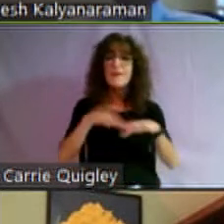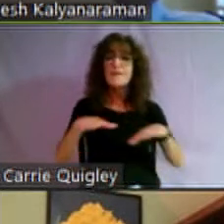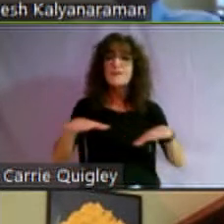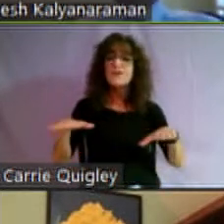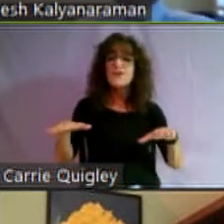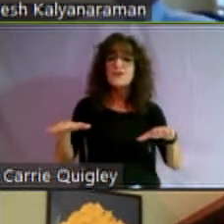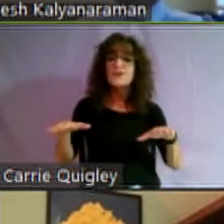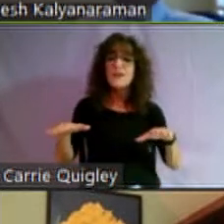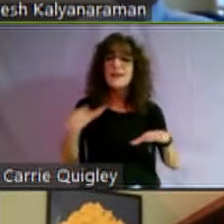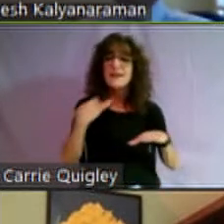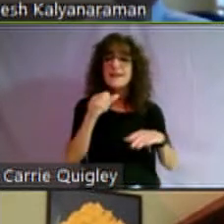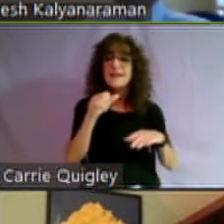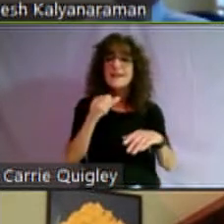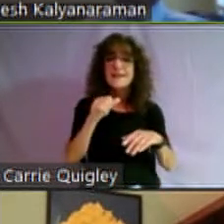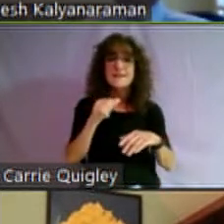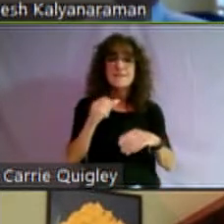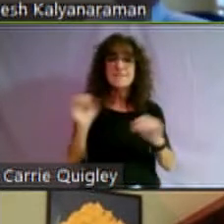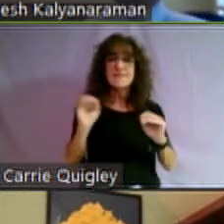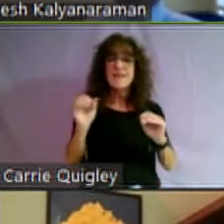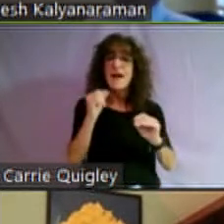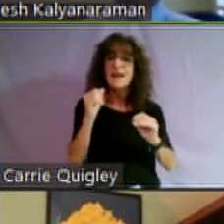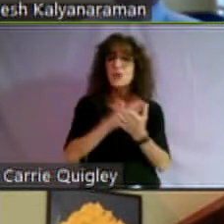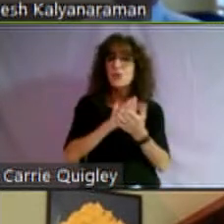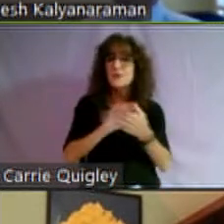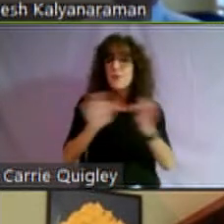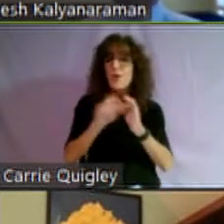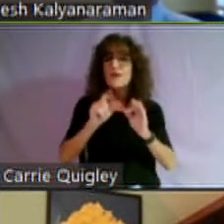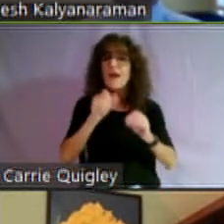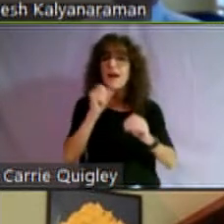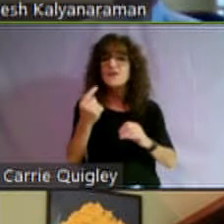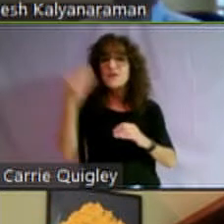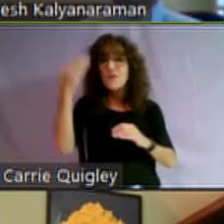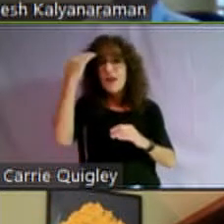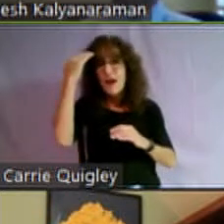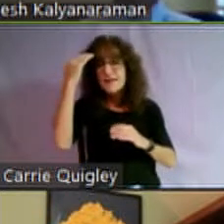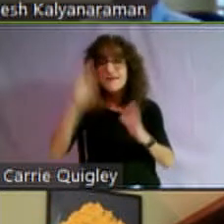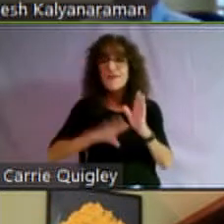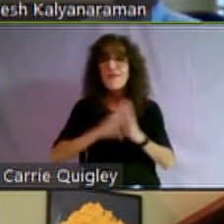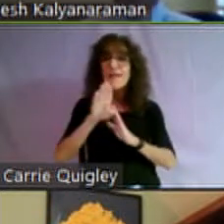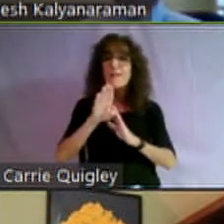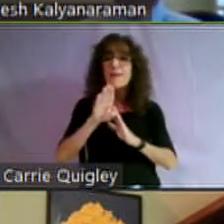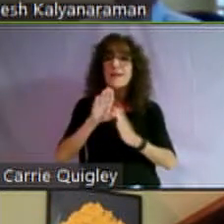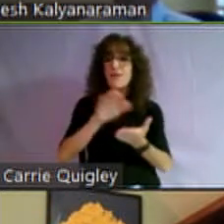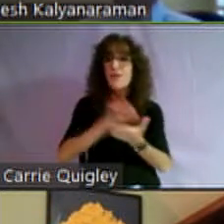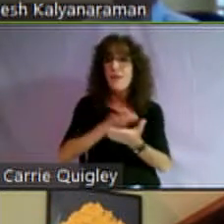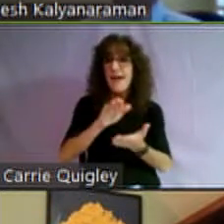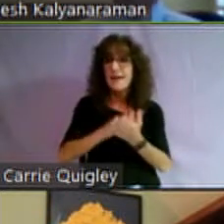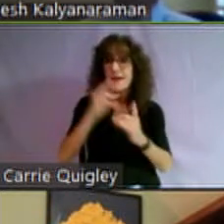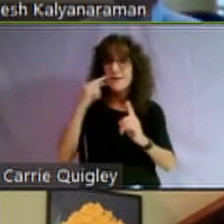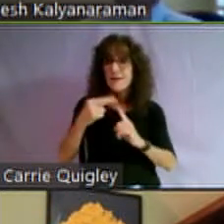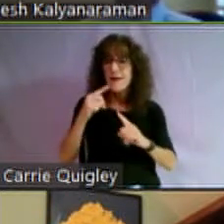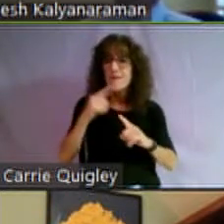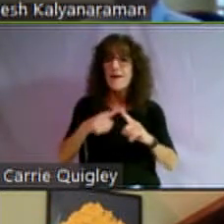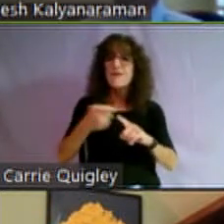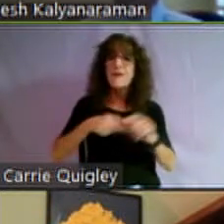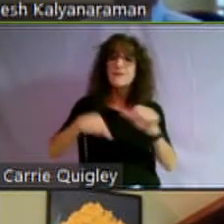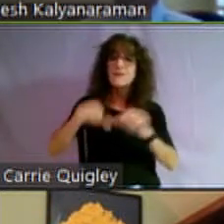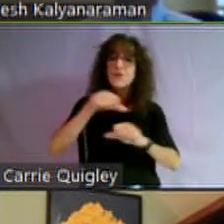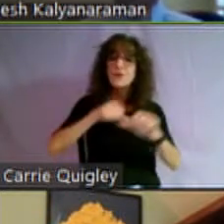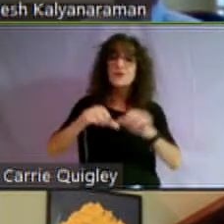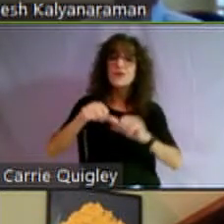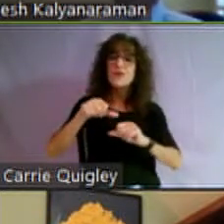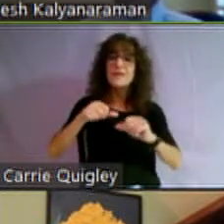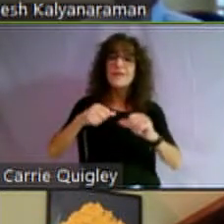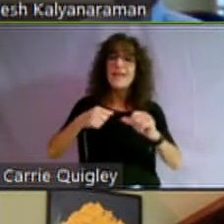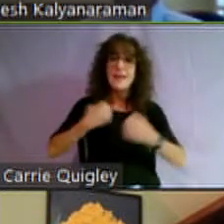their not just their cognitive development, right? What they're learning in school from an academic standpoint, but also from their social and emotional